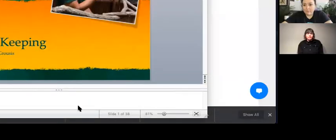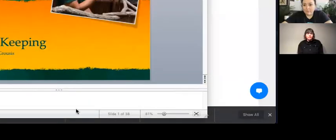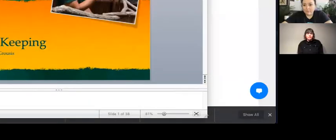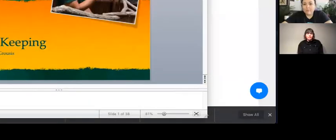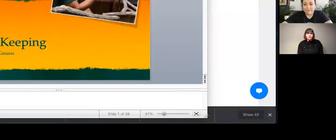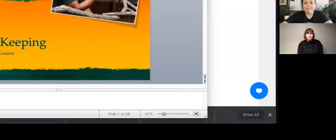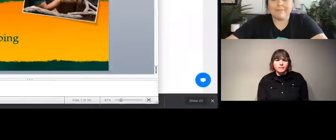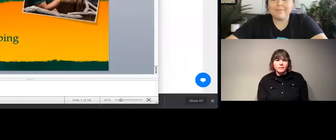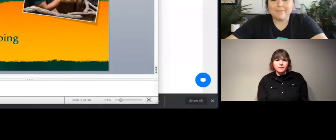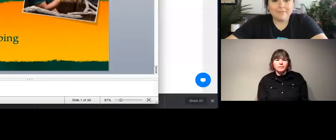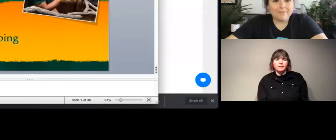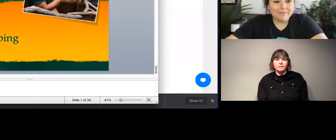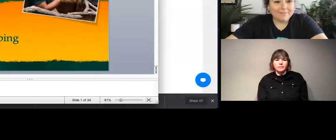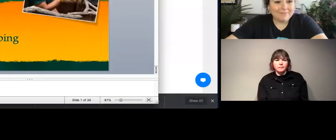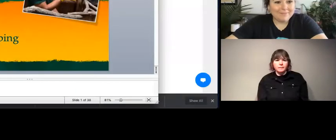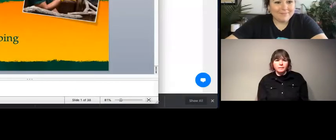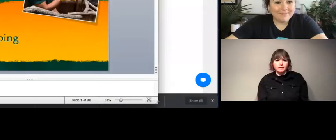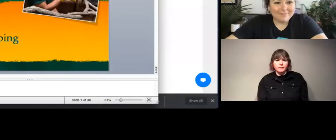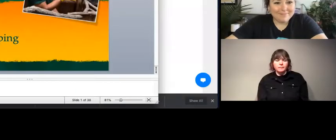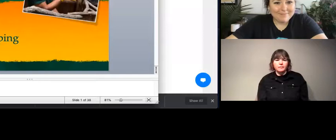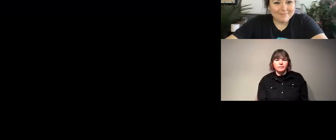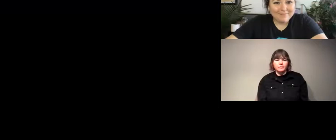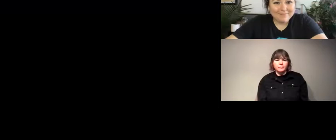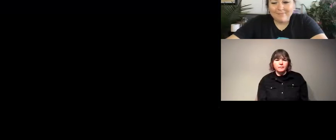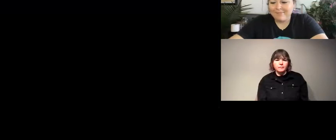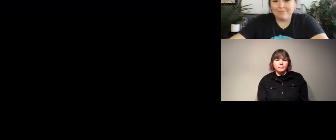There we go. All right.